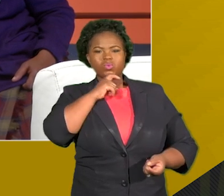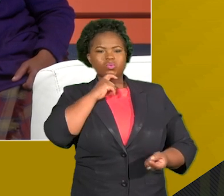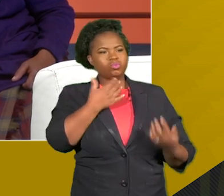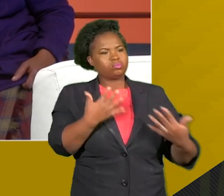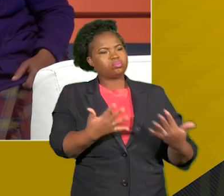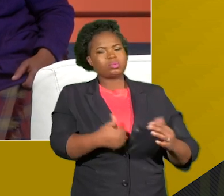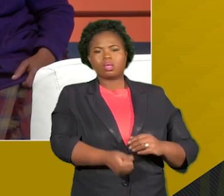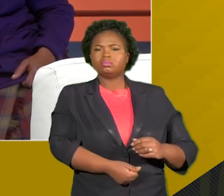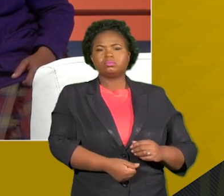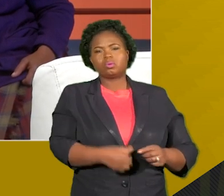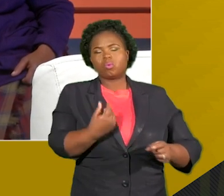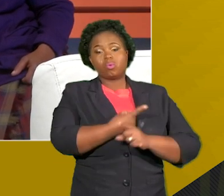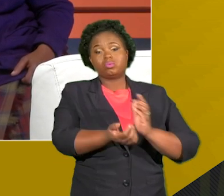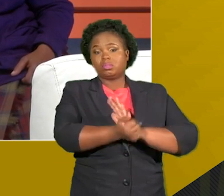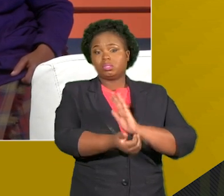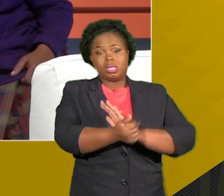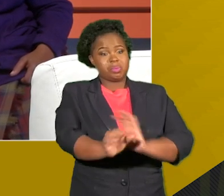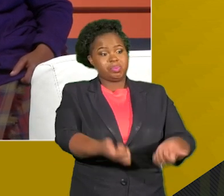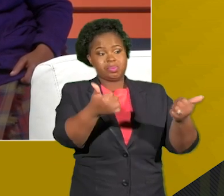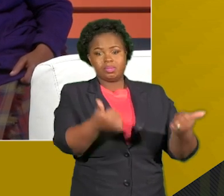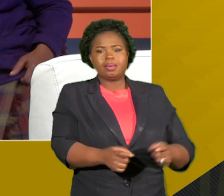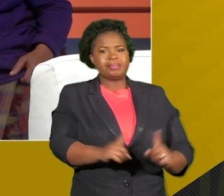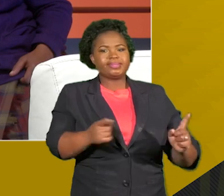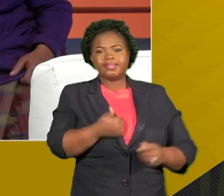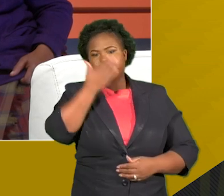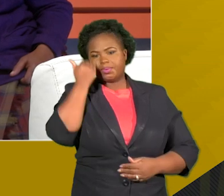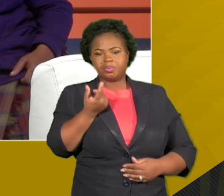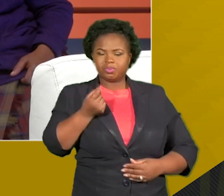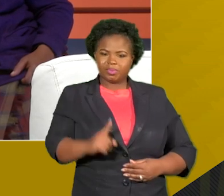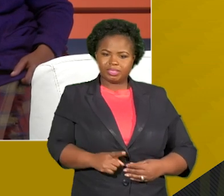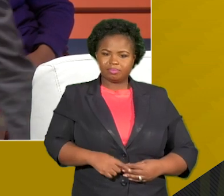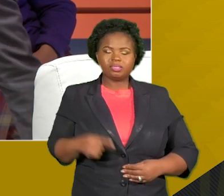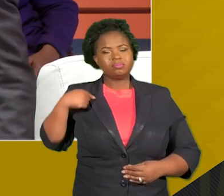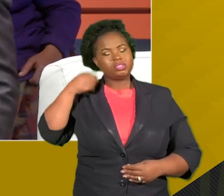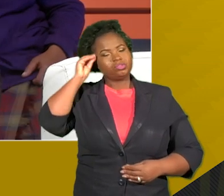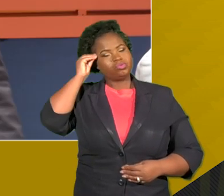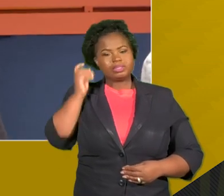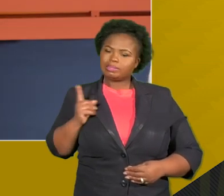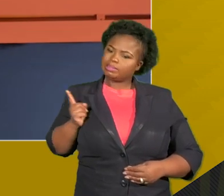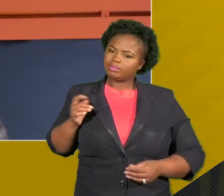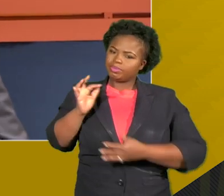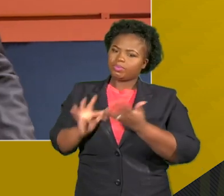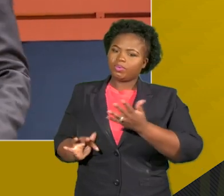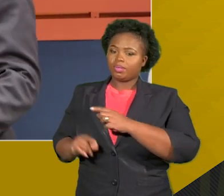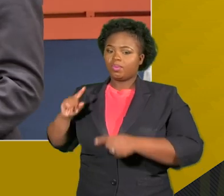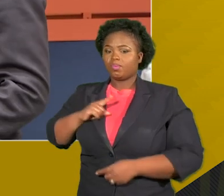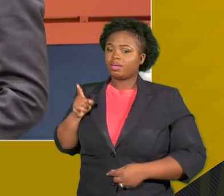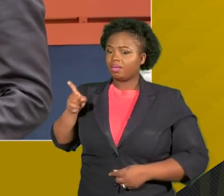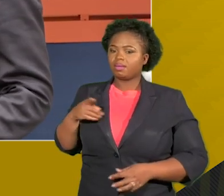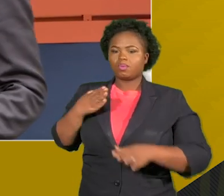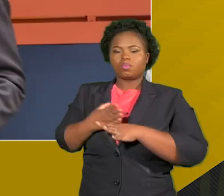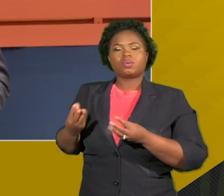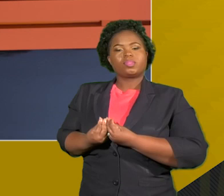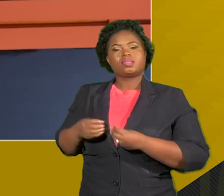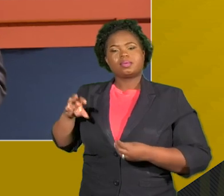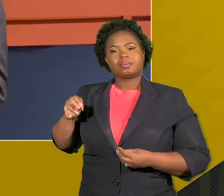more skillful people out there, but some of them they don't even know what can they do. But I'm very much interested in stories like Blessing njengamanje because u Blessing usebenzisane kakhulu nabo